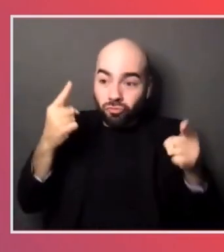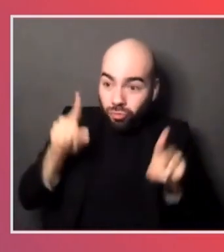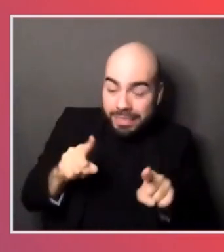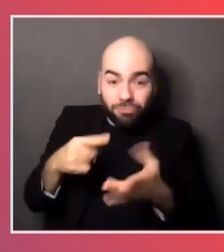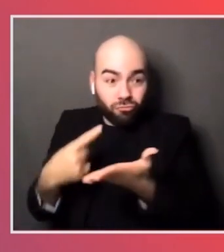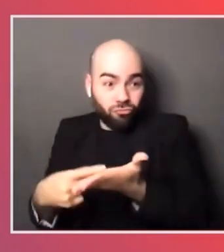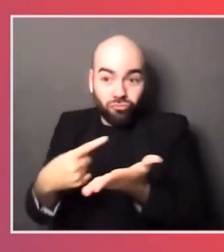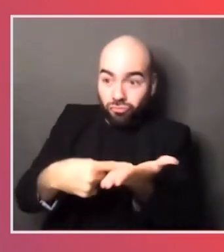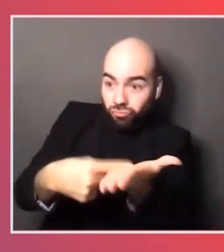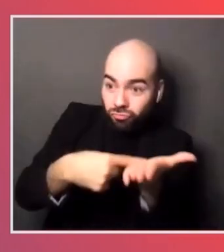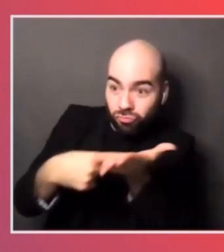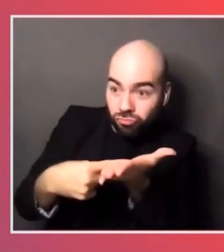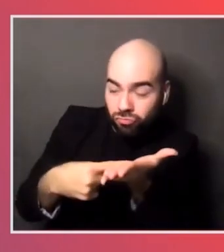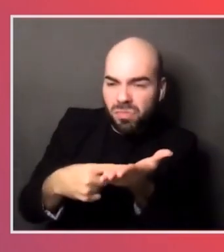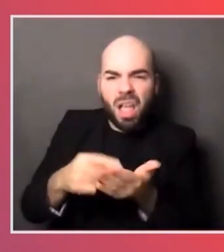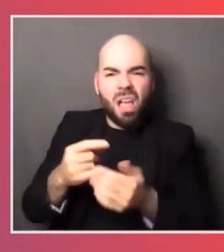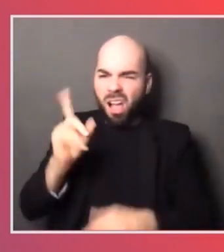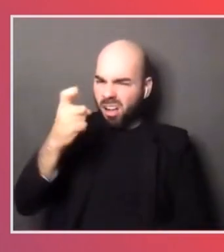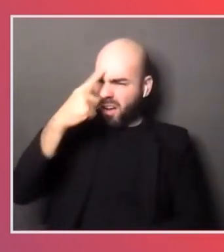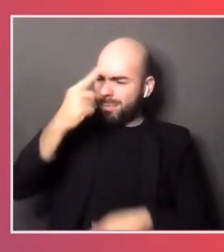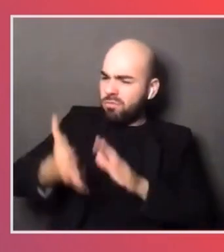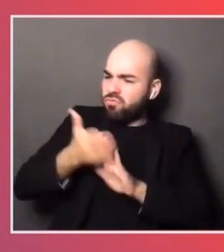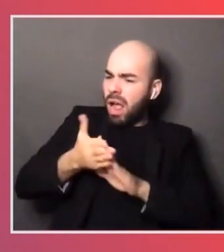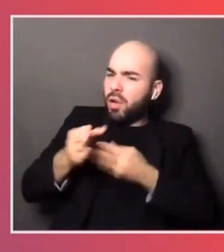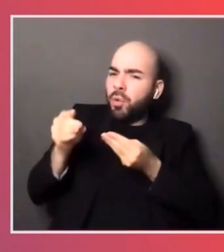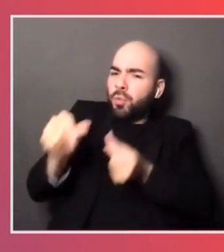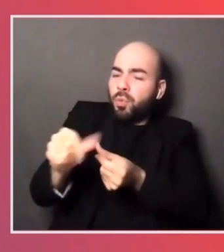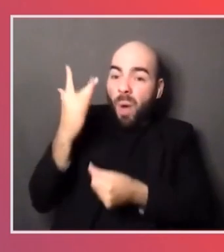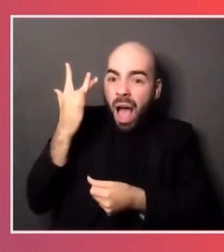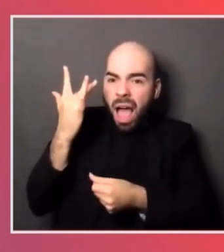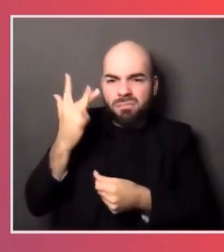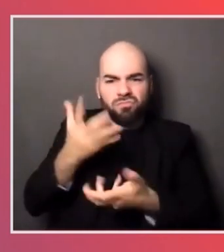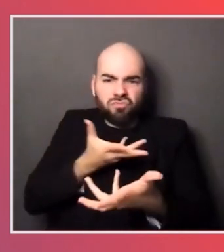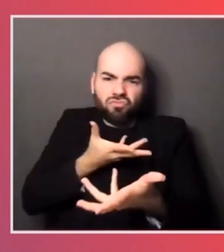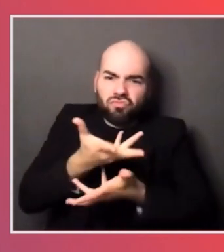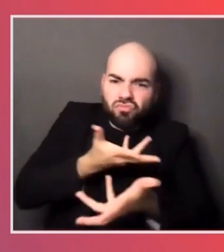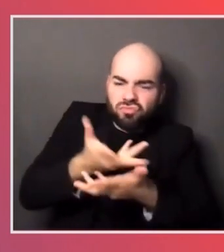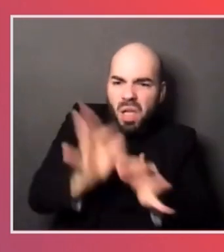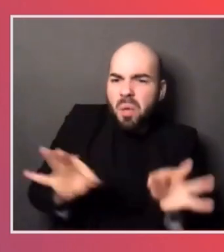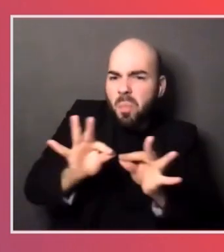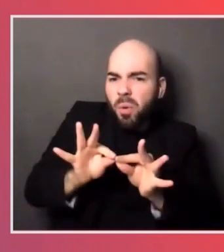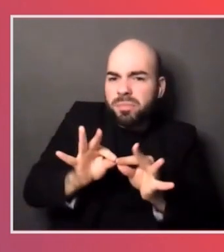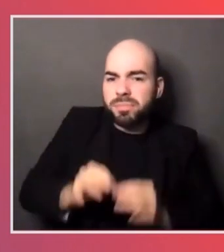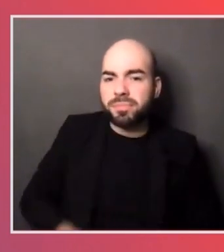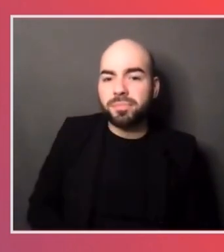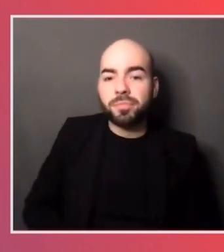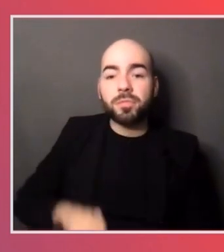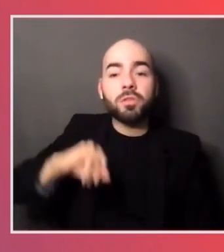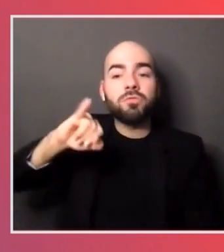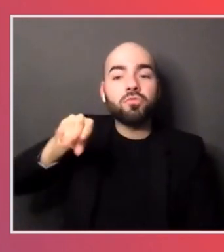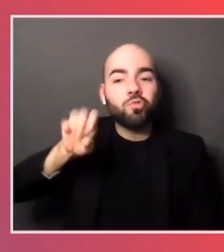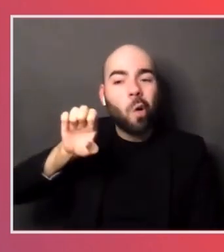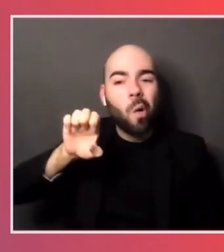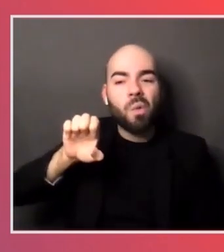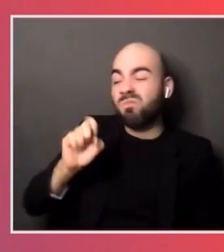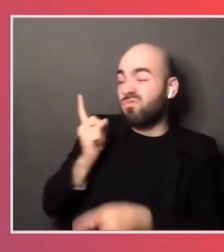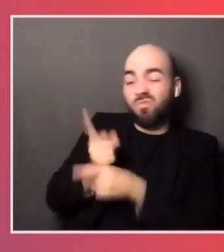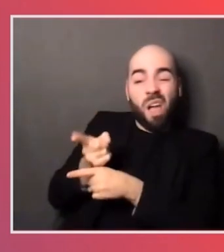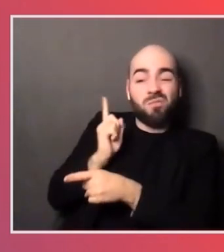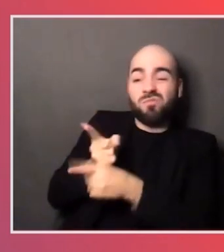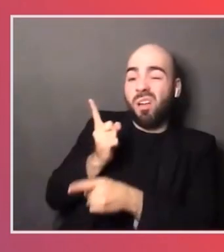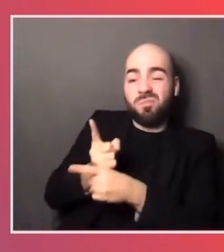Here, Chris. Totally in agreement. And I want to thank everyone in the audience that has sent in